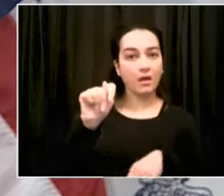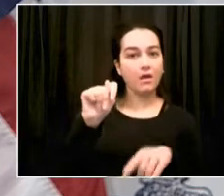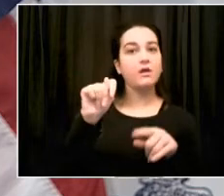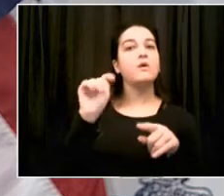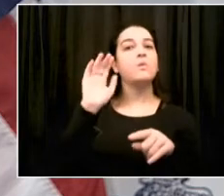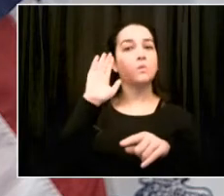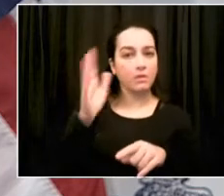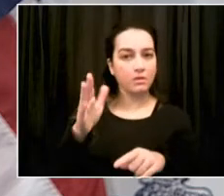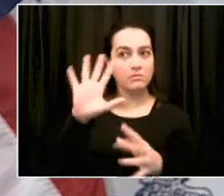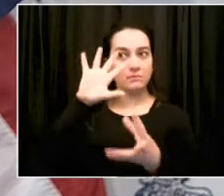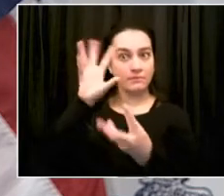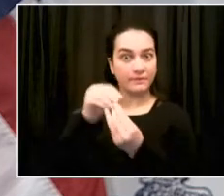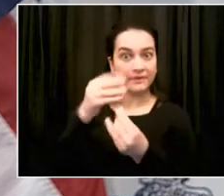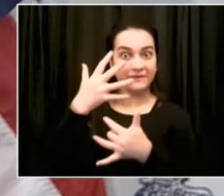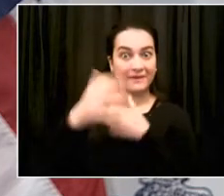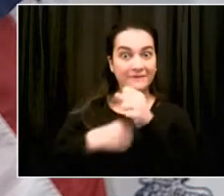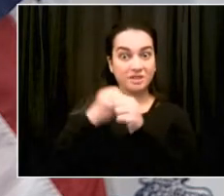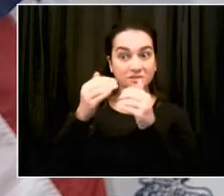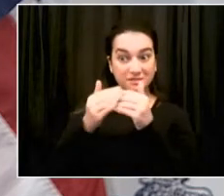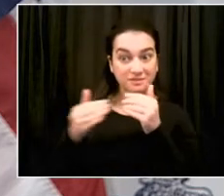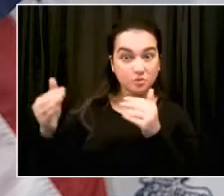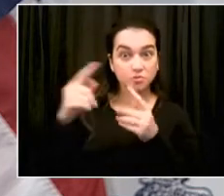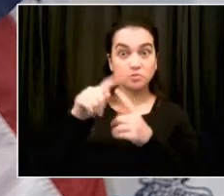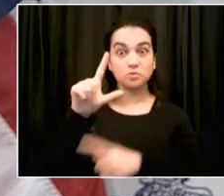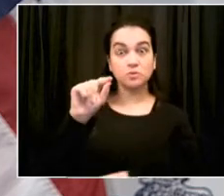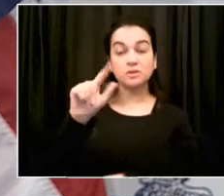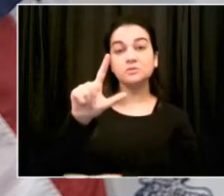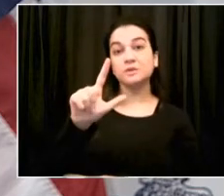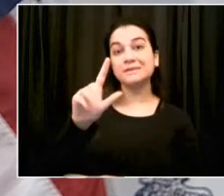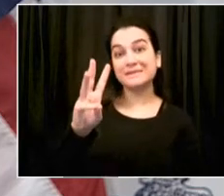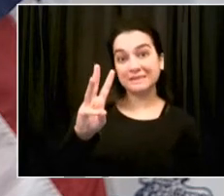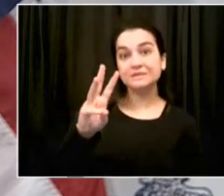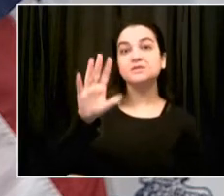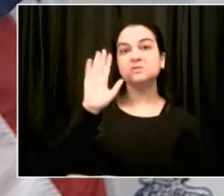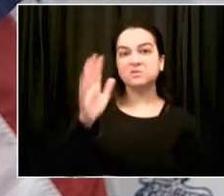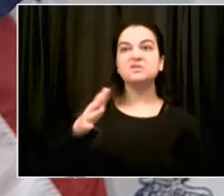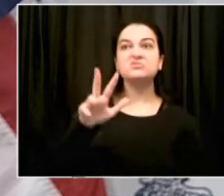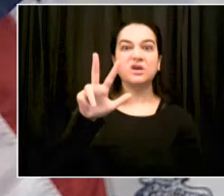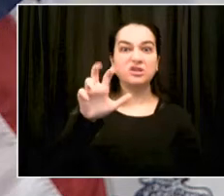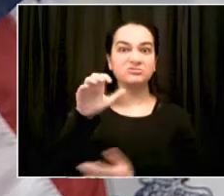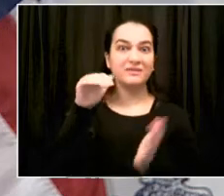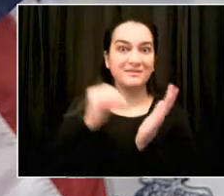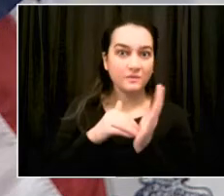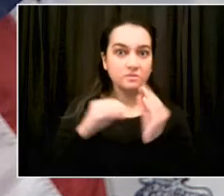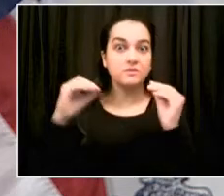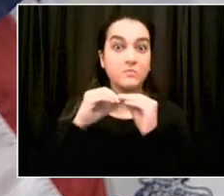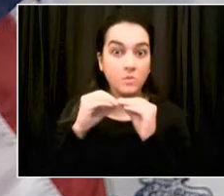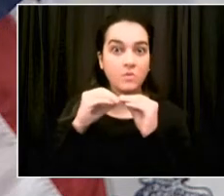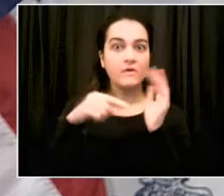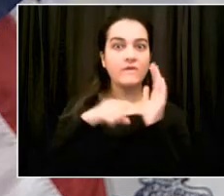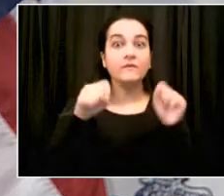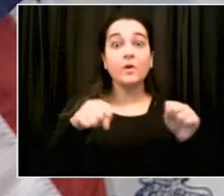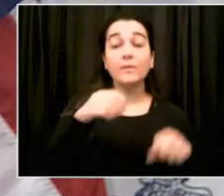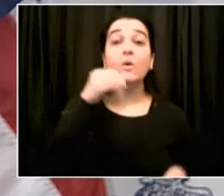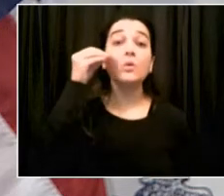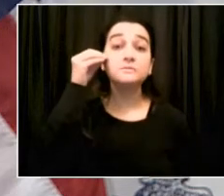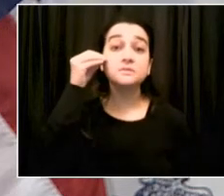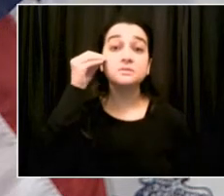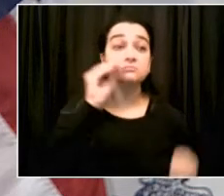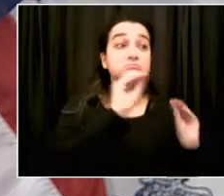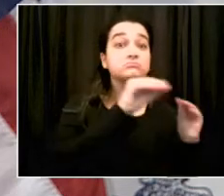housing. Now, we can tell you about the goals, we can tell you about the records that have been sent, we can tell you about the